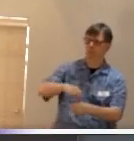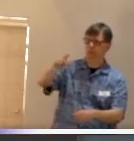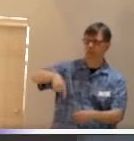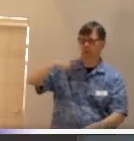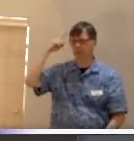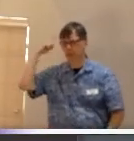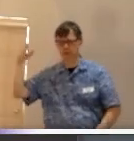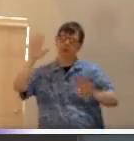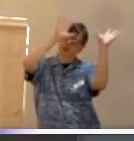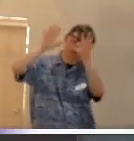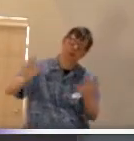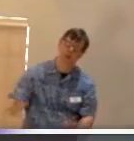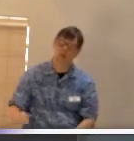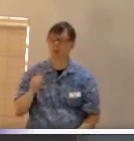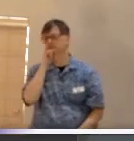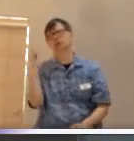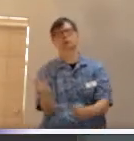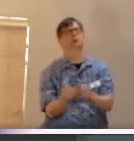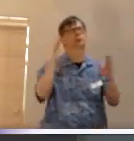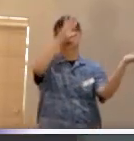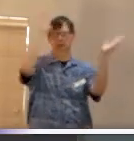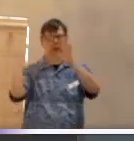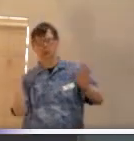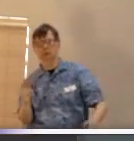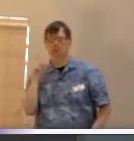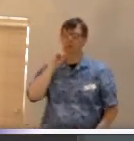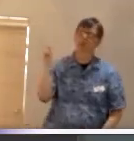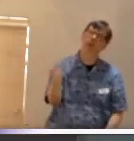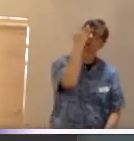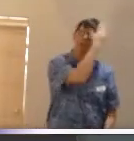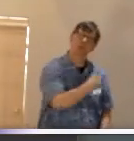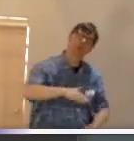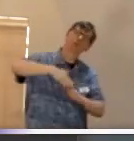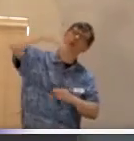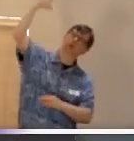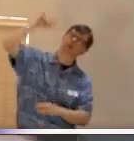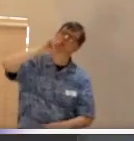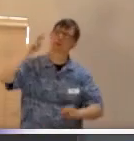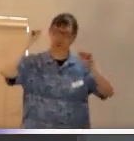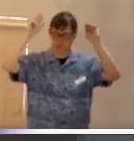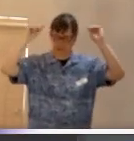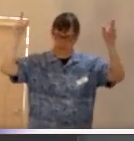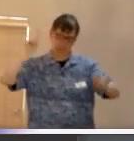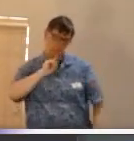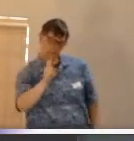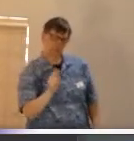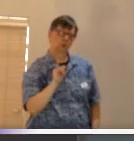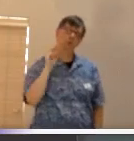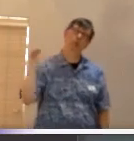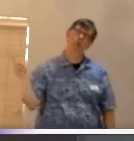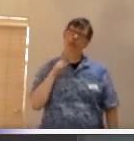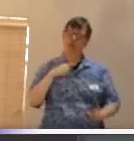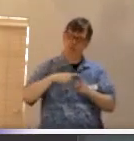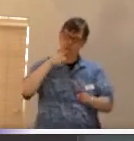of the storm instead of the storm. And if it's more of a beautiful life because you have a magnificent one, kudos to you, the